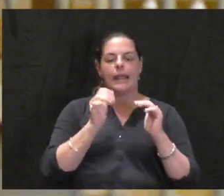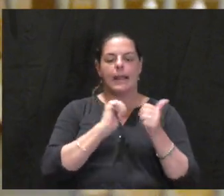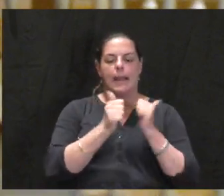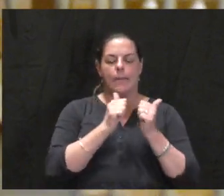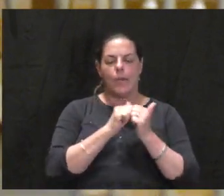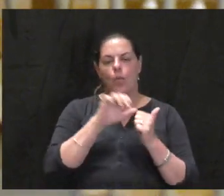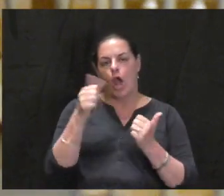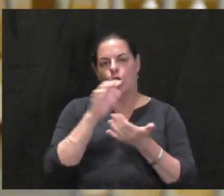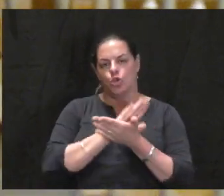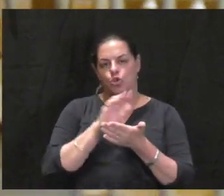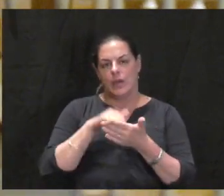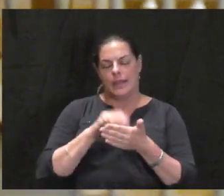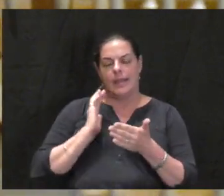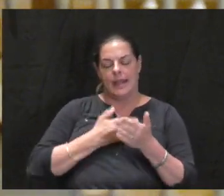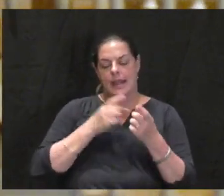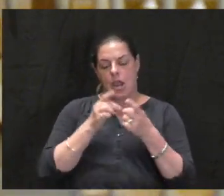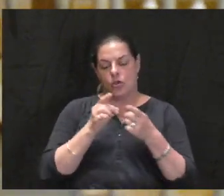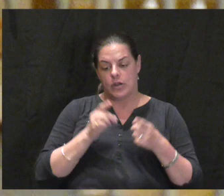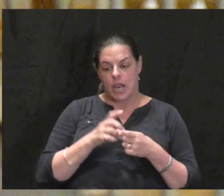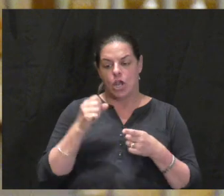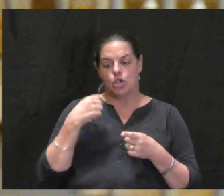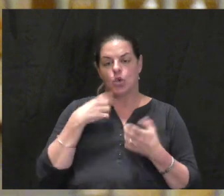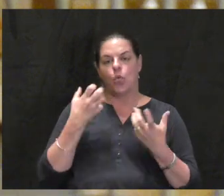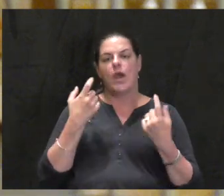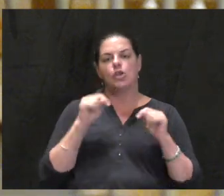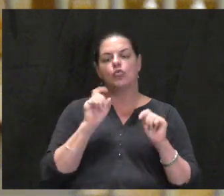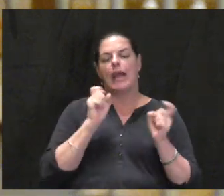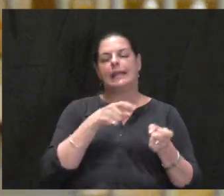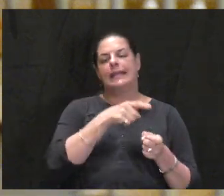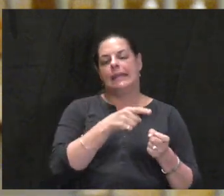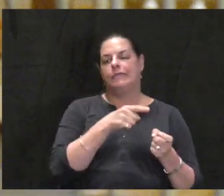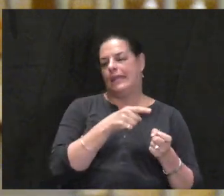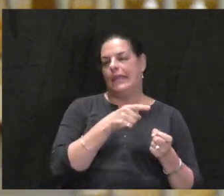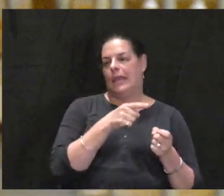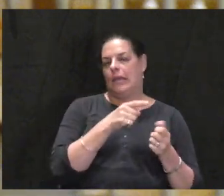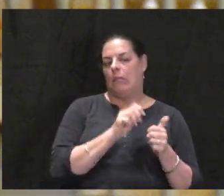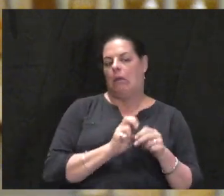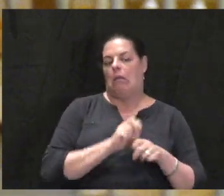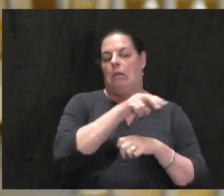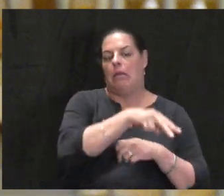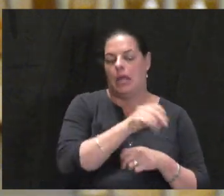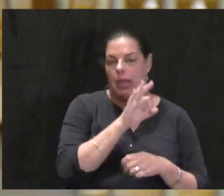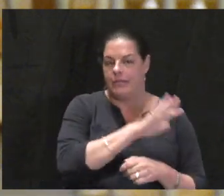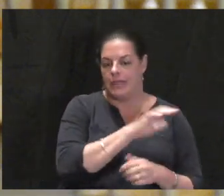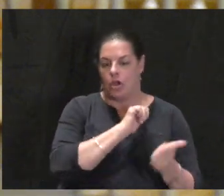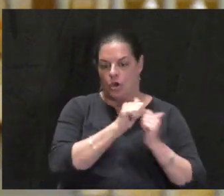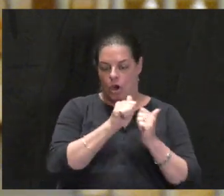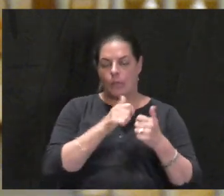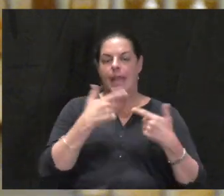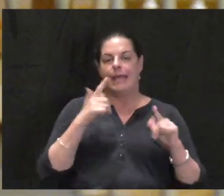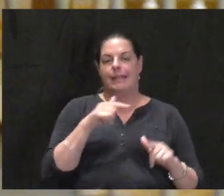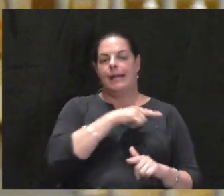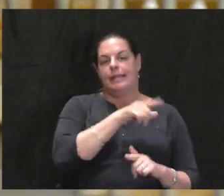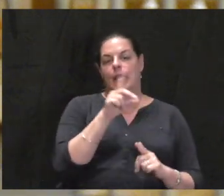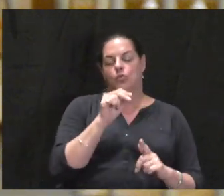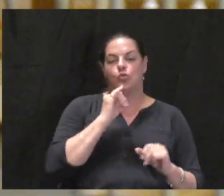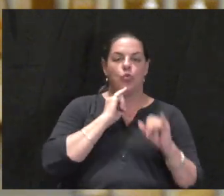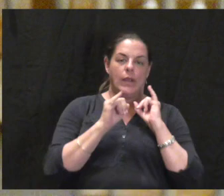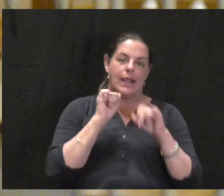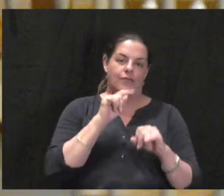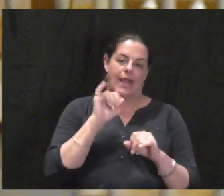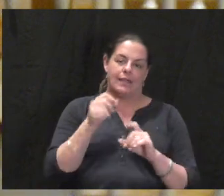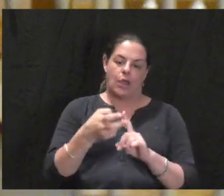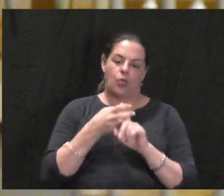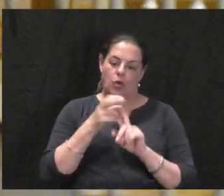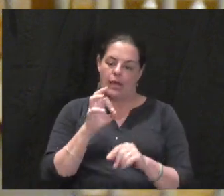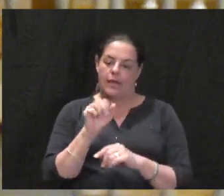but also allowed our district level supervisors in math, science, ELL world languages, and special ed to do interviews on site. And